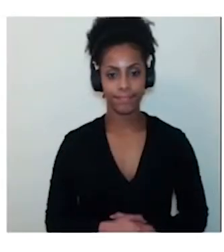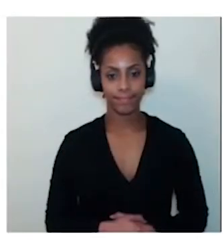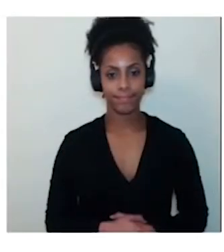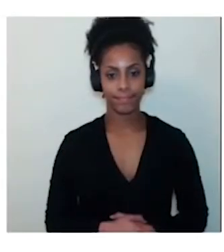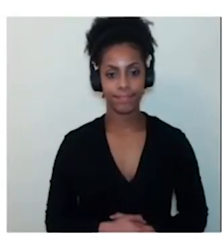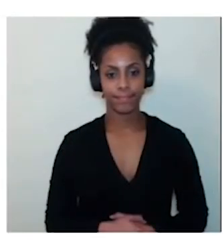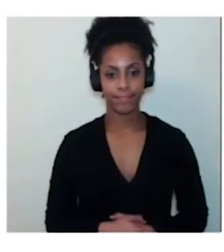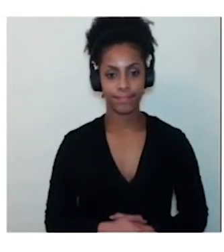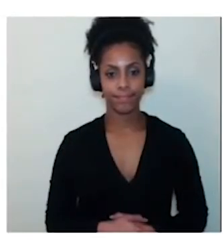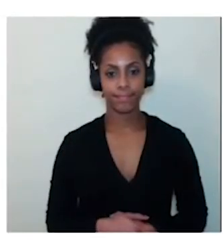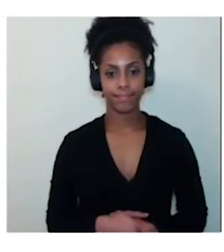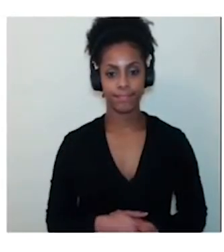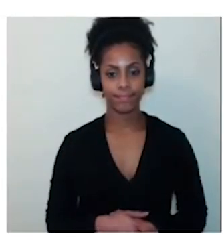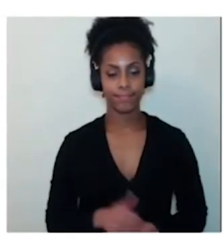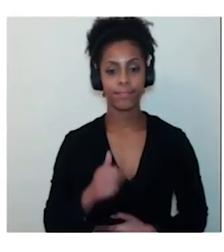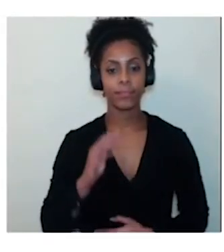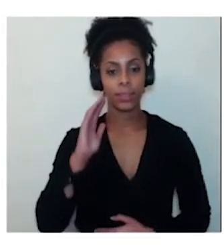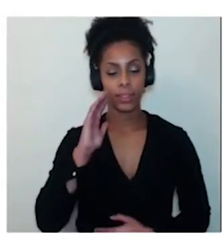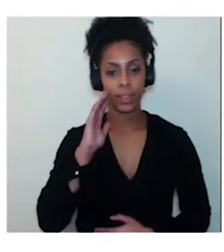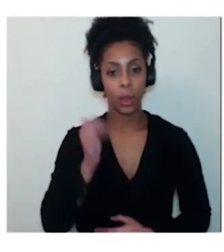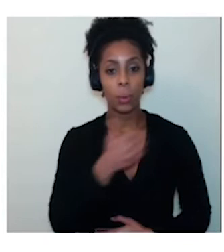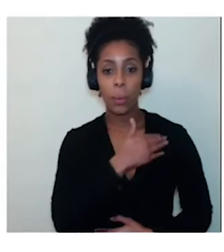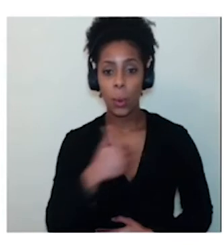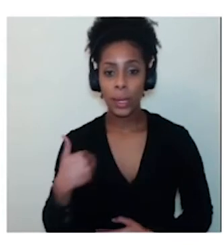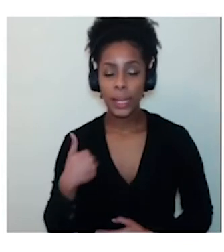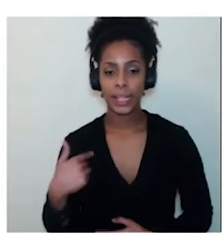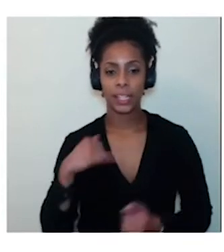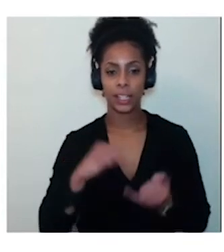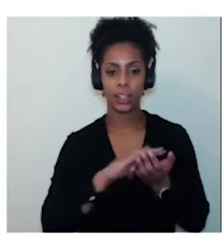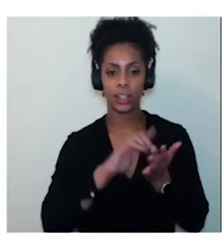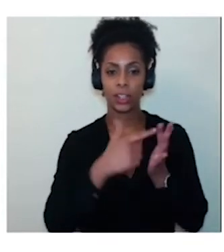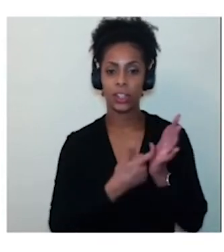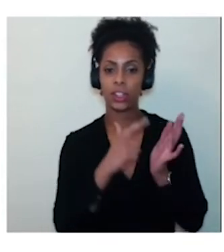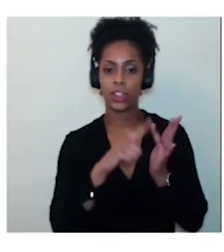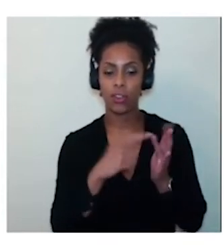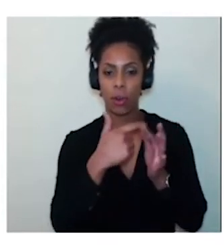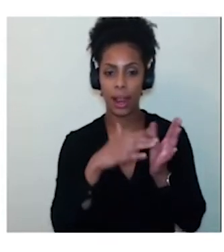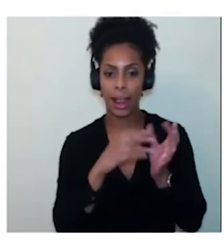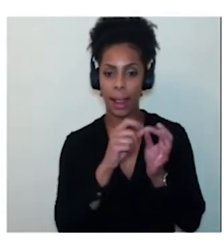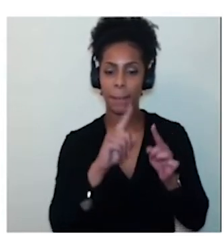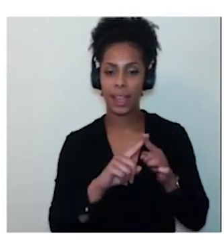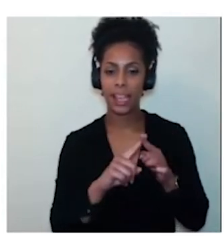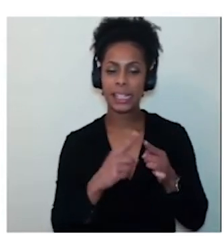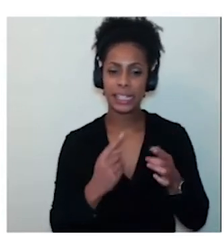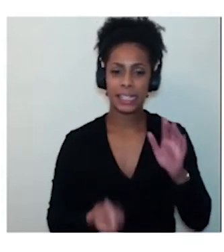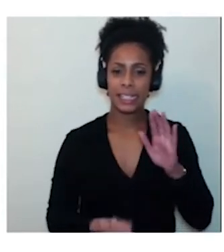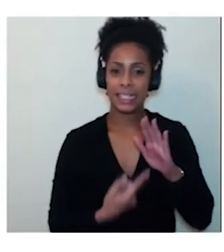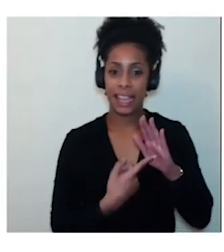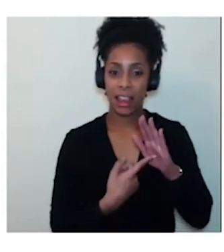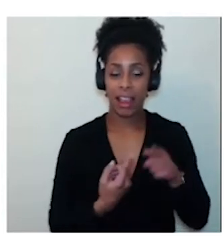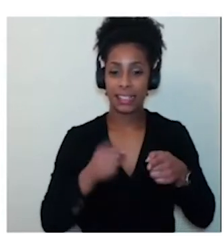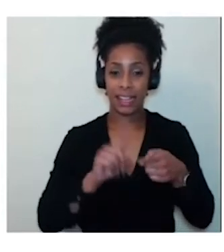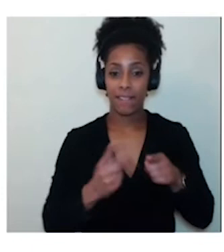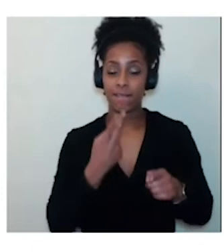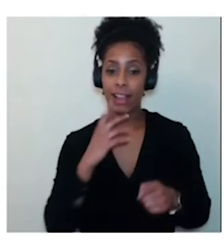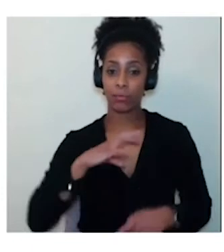Hello, good morning. I'm Shiro Kambe, Senior Executive Vice President, Sony Corporation, based in Tokyo.